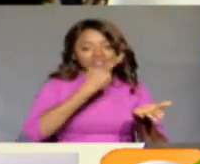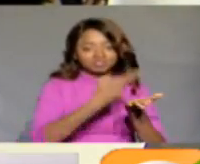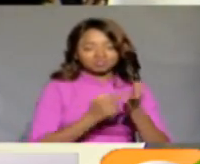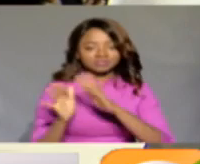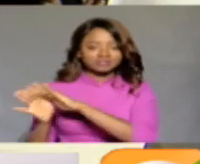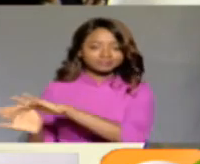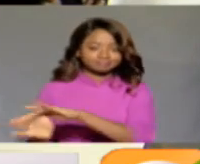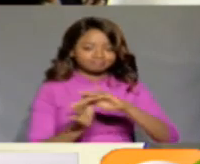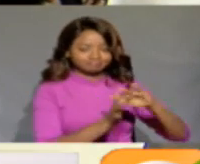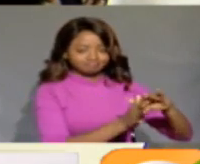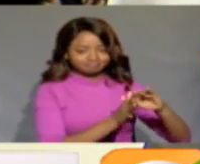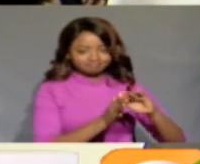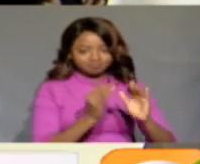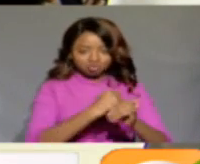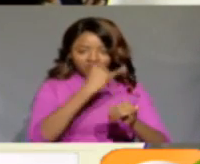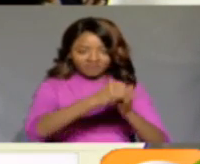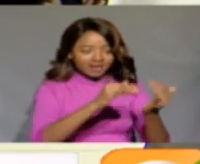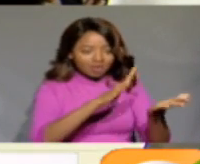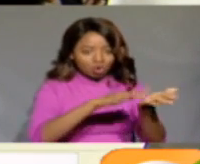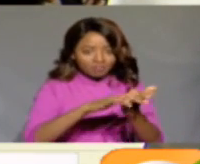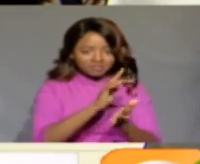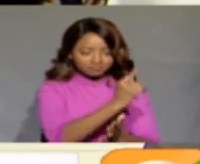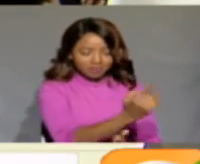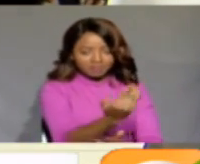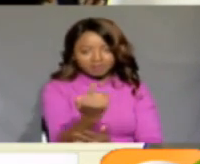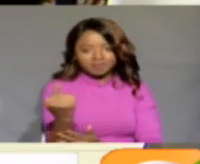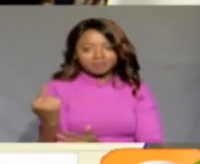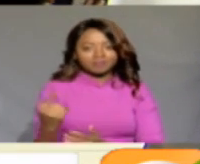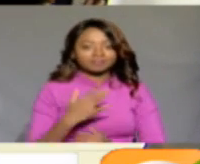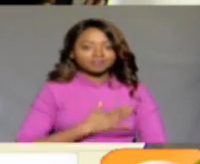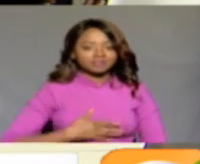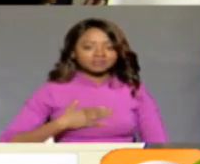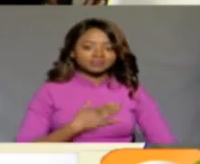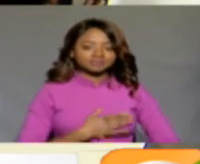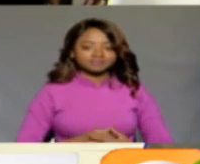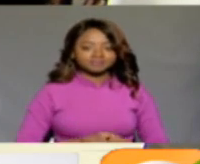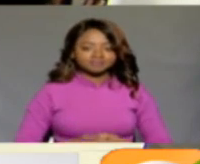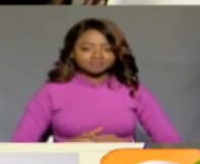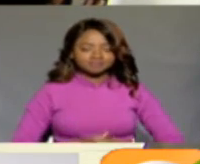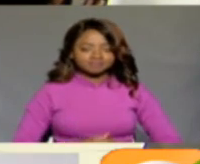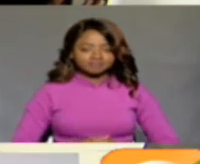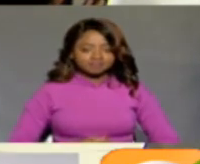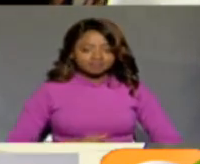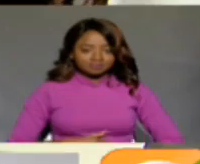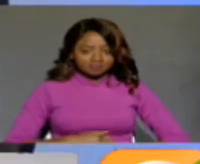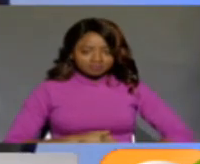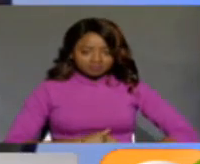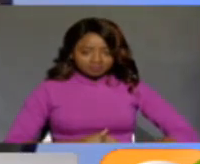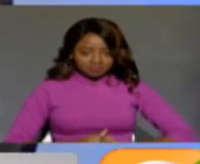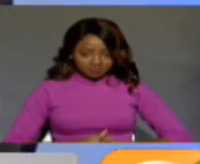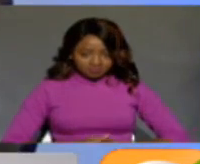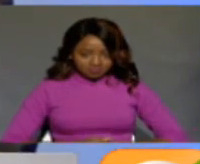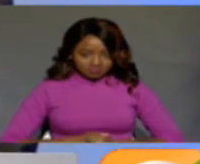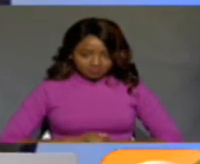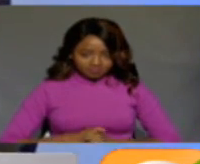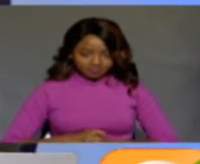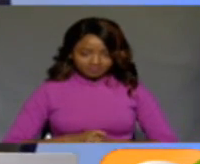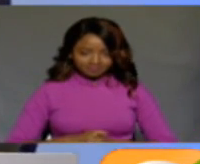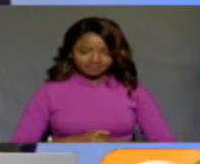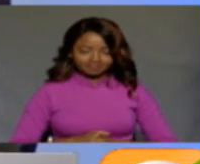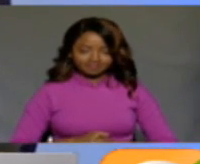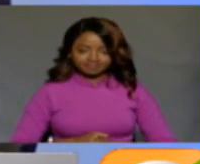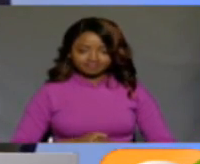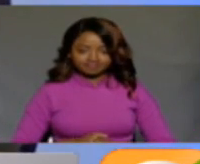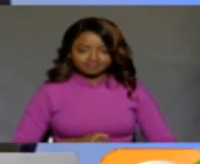final comment from each of you, and I'll start with Kakai. I think I'll respond to the question that the gentleman asked in terms of